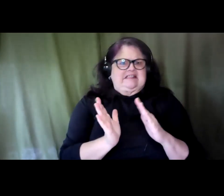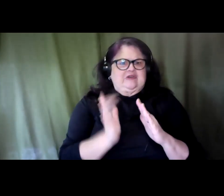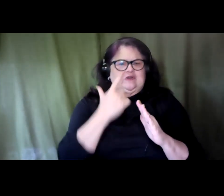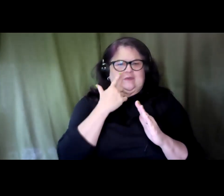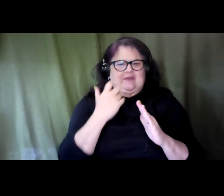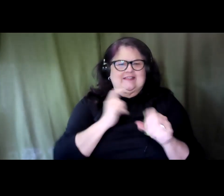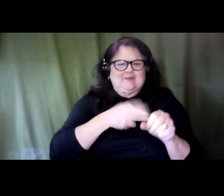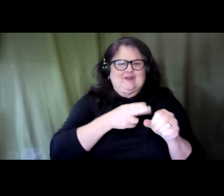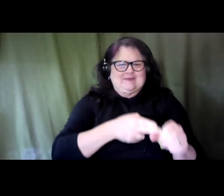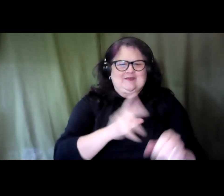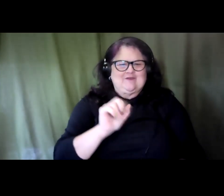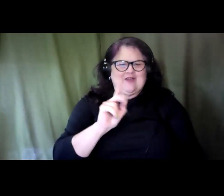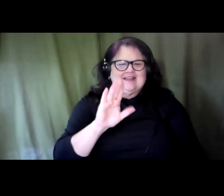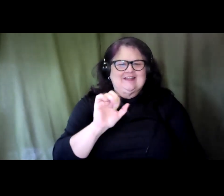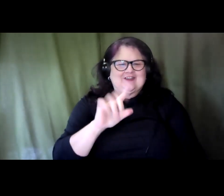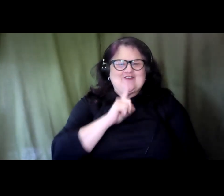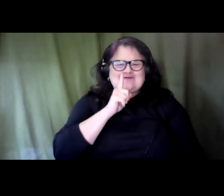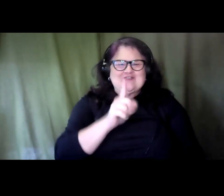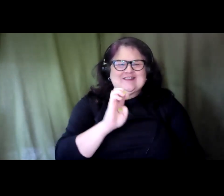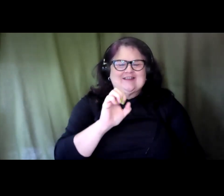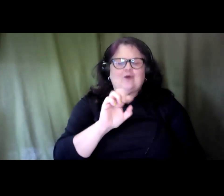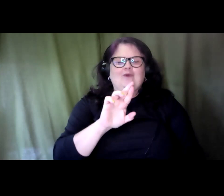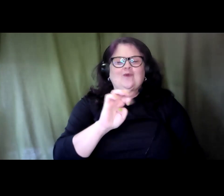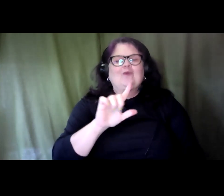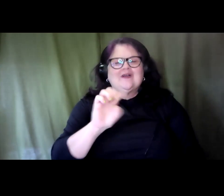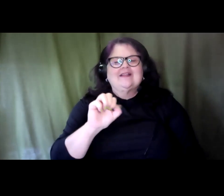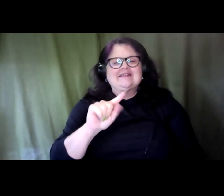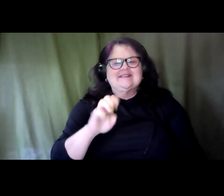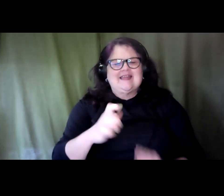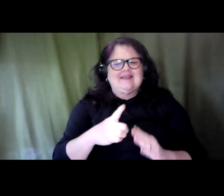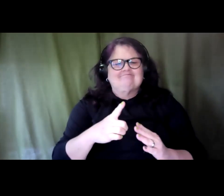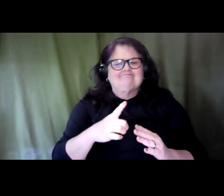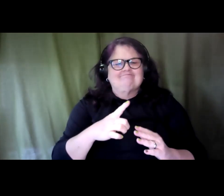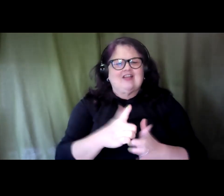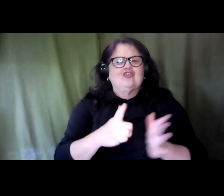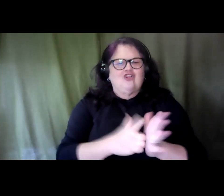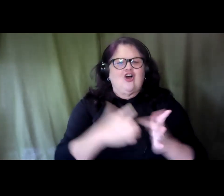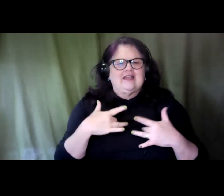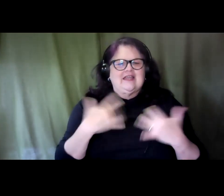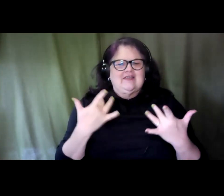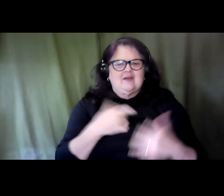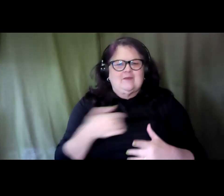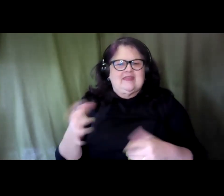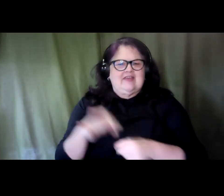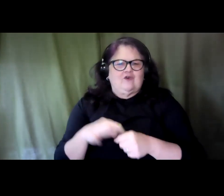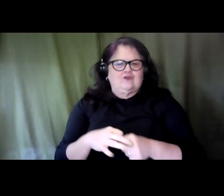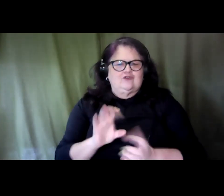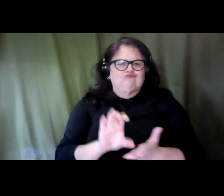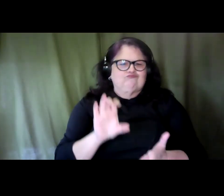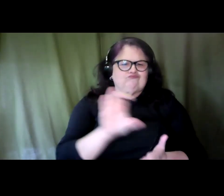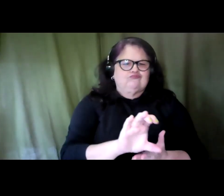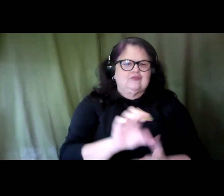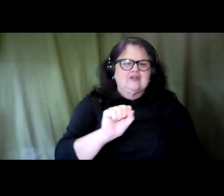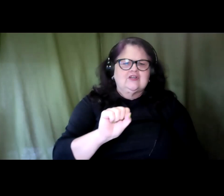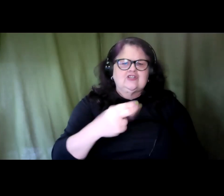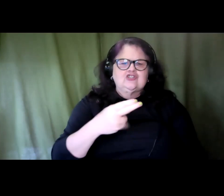of the Radical Real Estate Law School event, but they voted to give a bunch of money to the Shumi land tax to fund